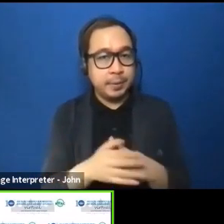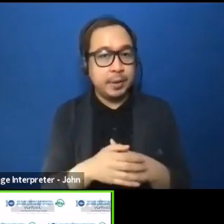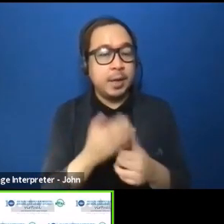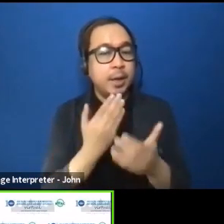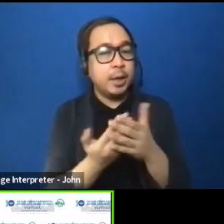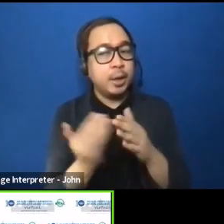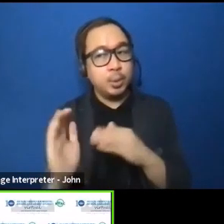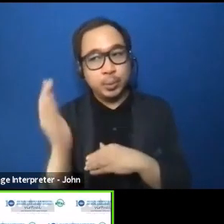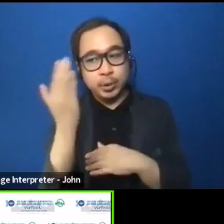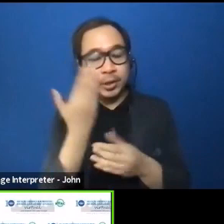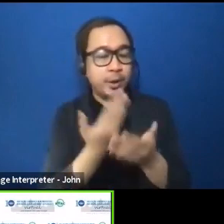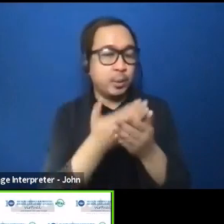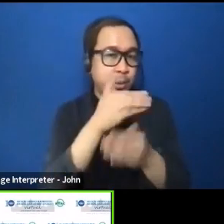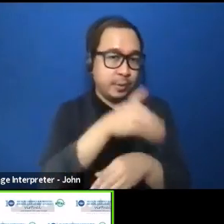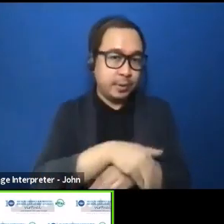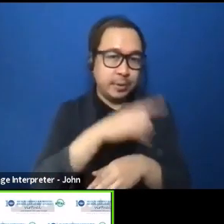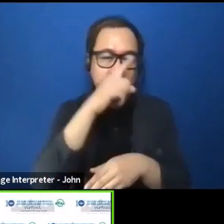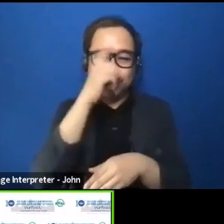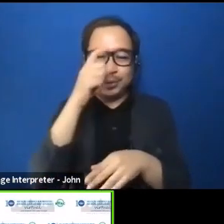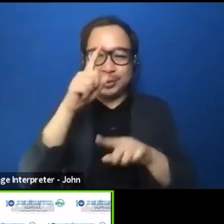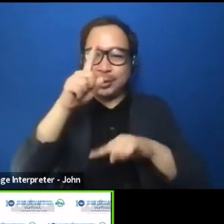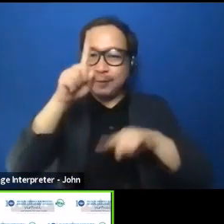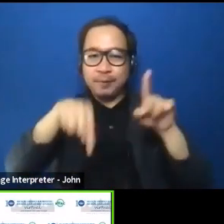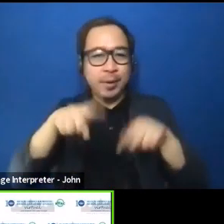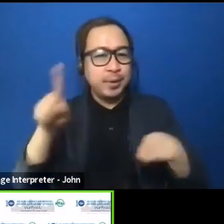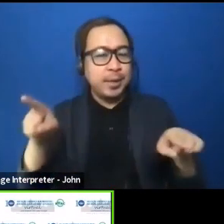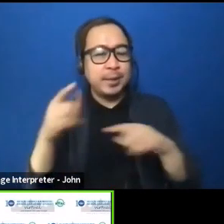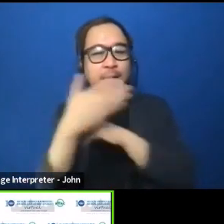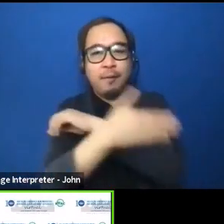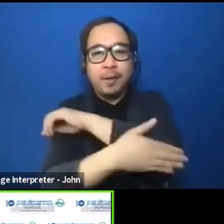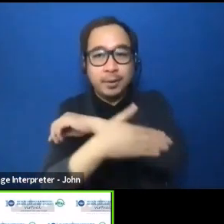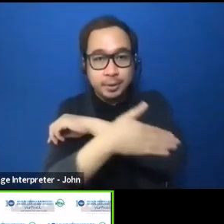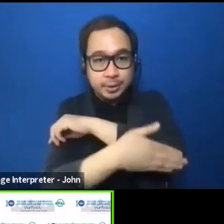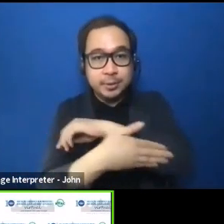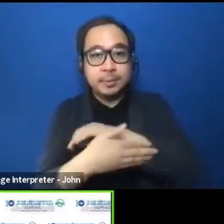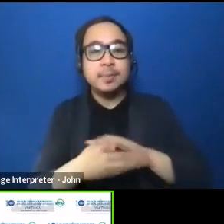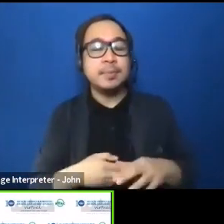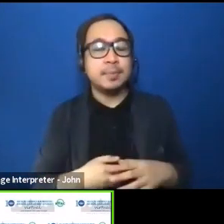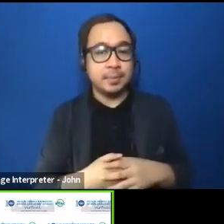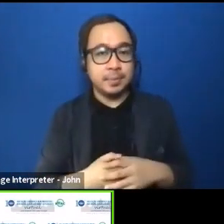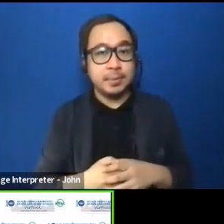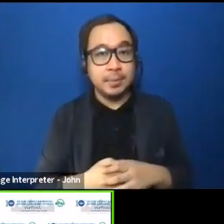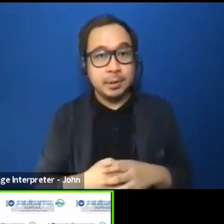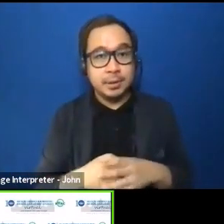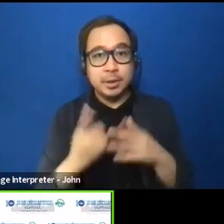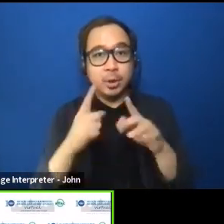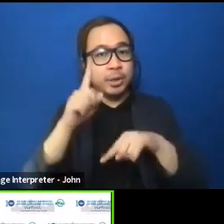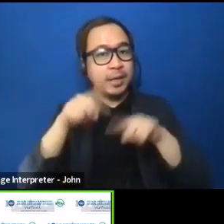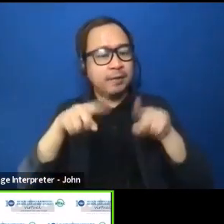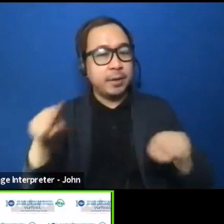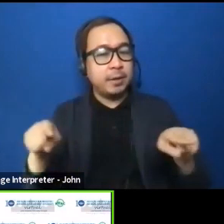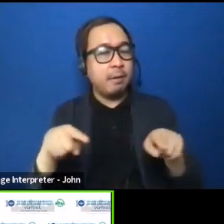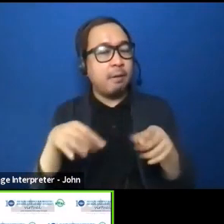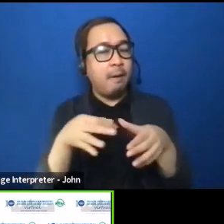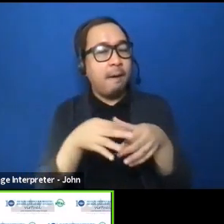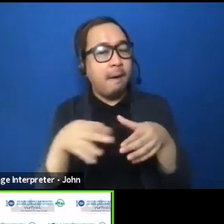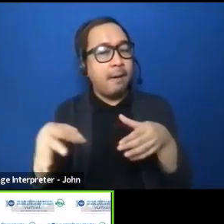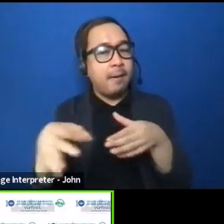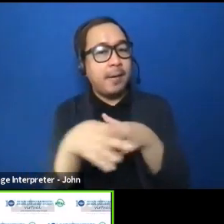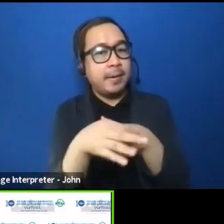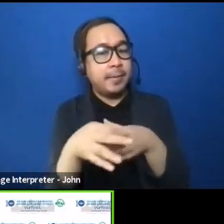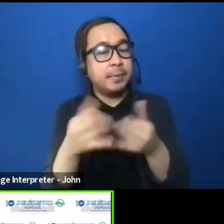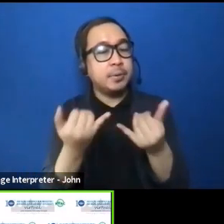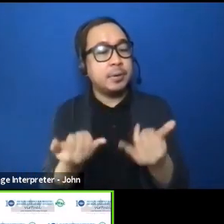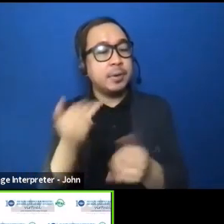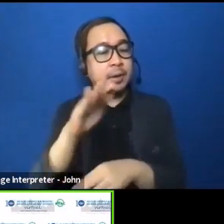and good evening because we come from different country, so different islands. So this afternoon, I would like